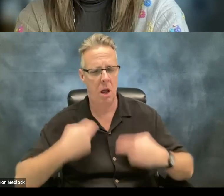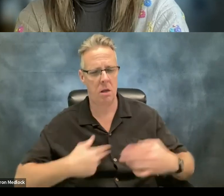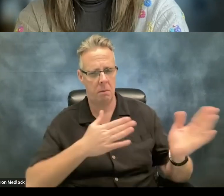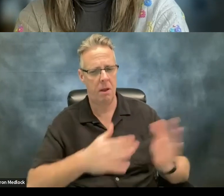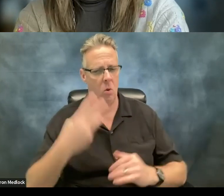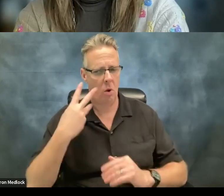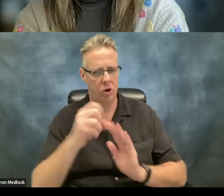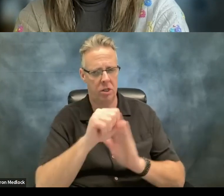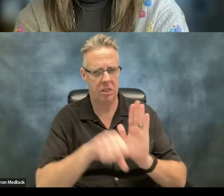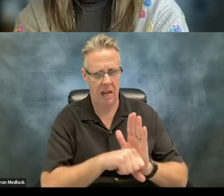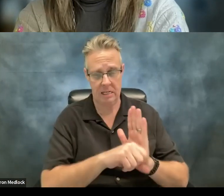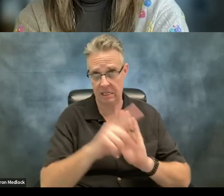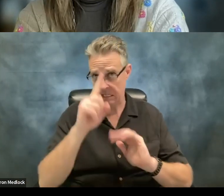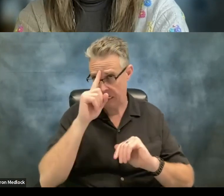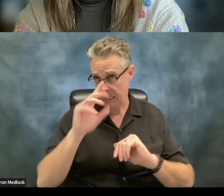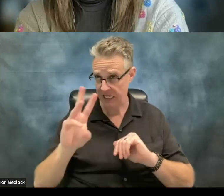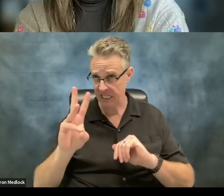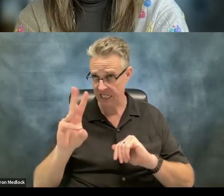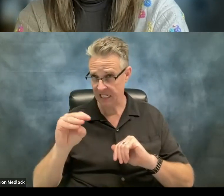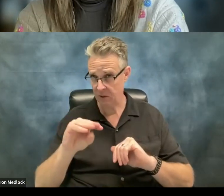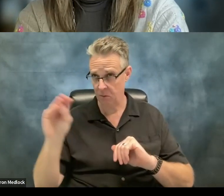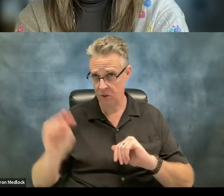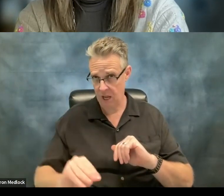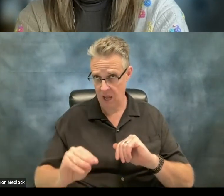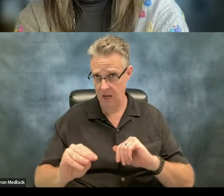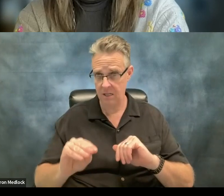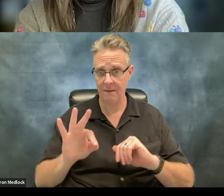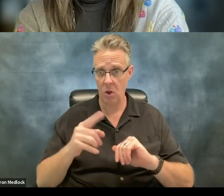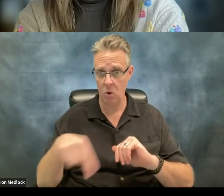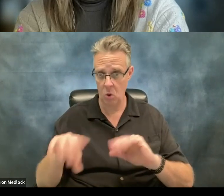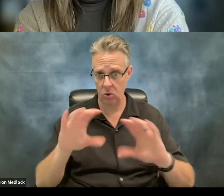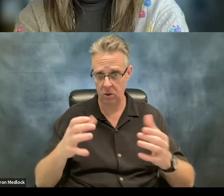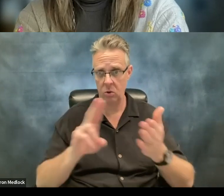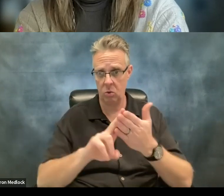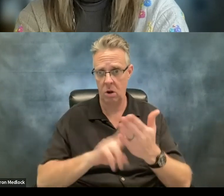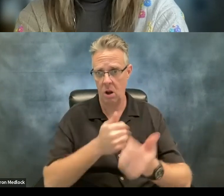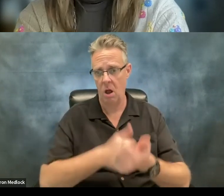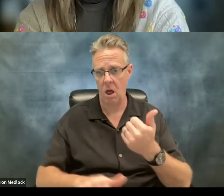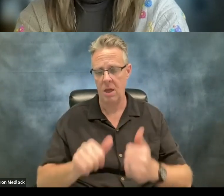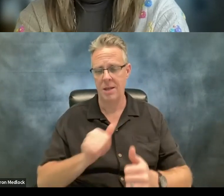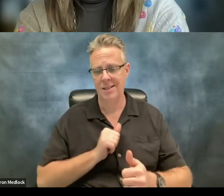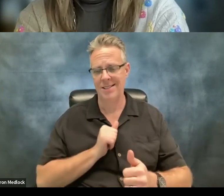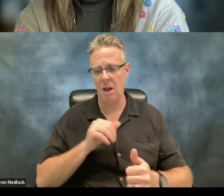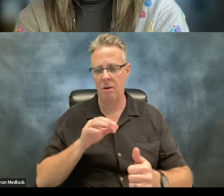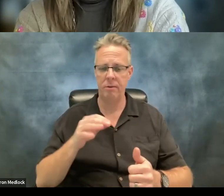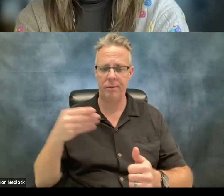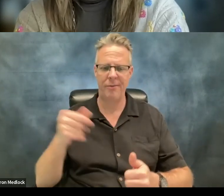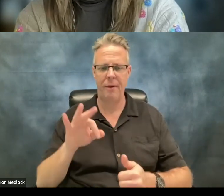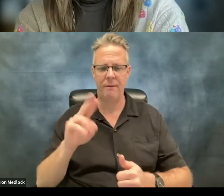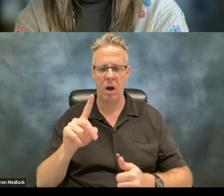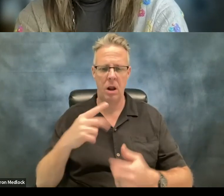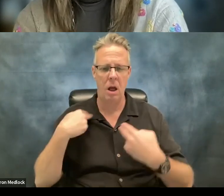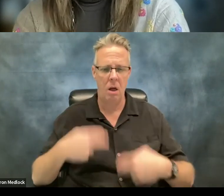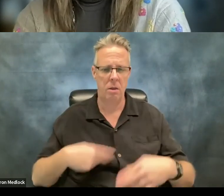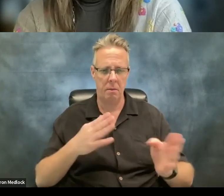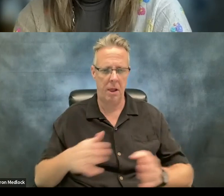State, I think about 60% of those folks are enrolled in self-funded health plans. So